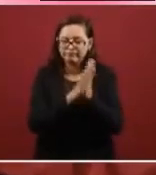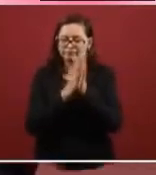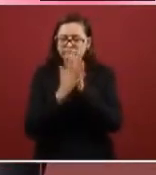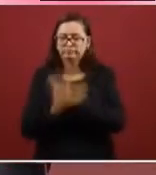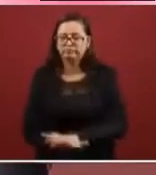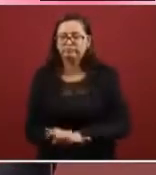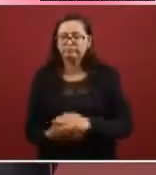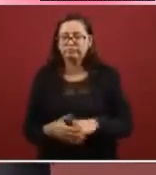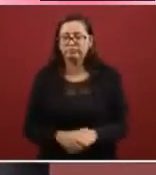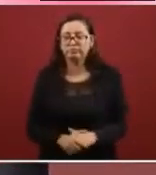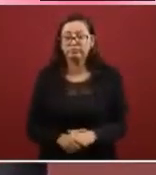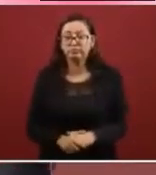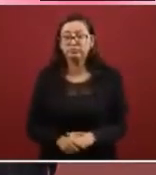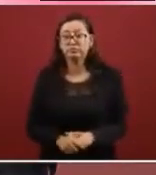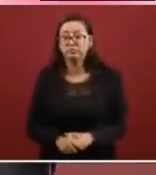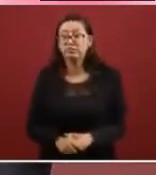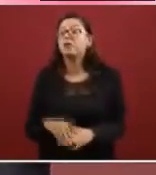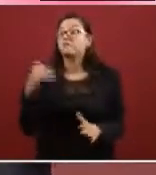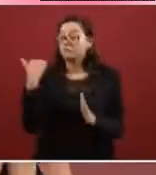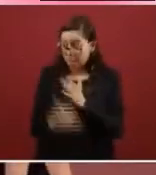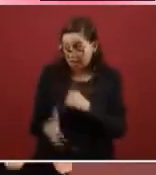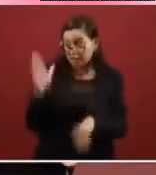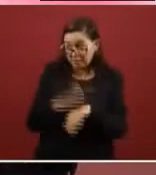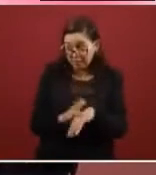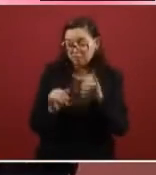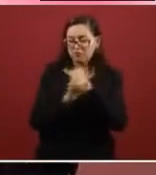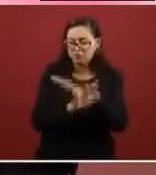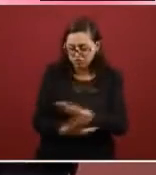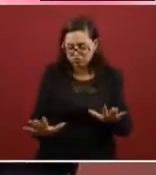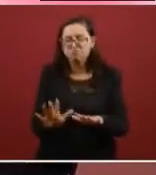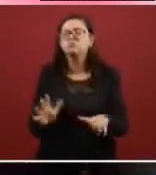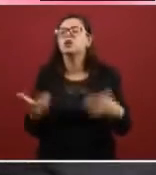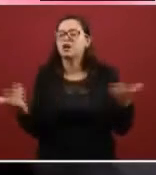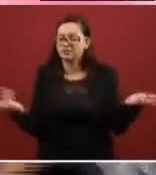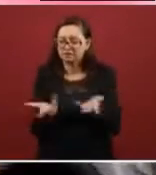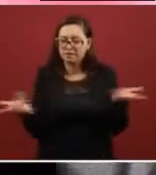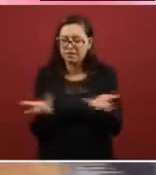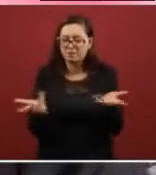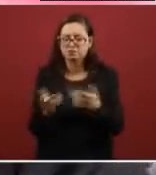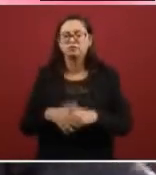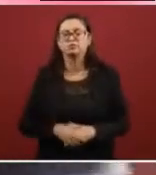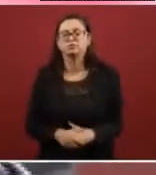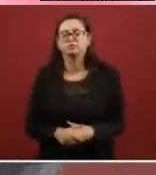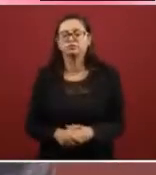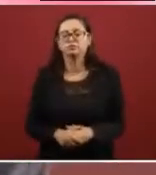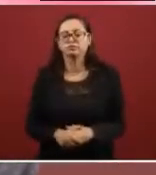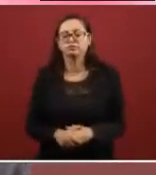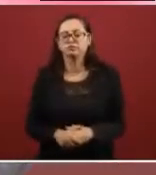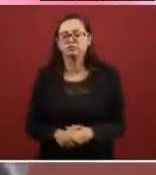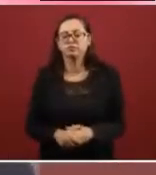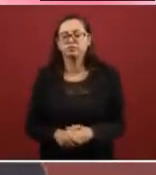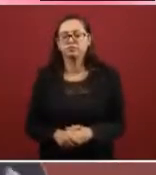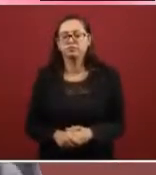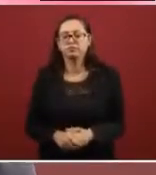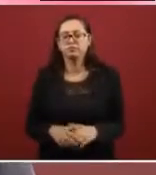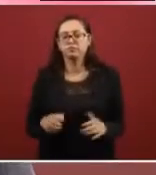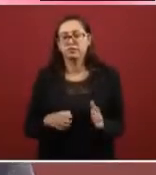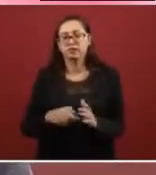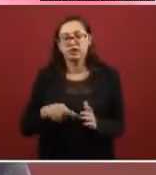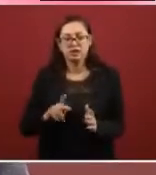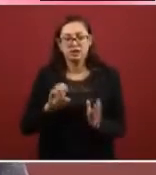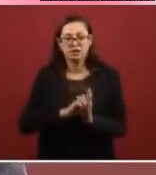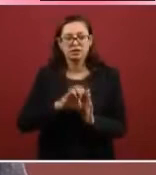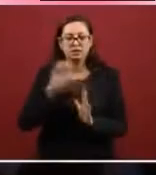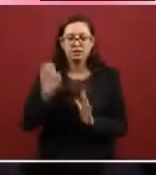Si that's hace just falta to clarify. Consulta, yes, if hace. We need to consult him more, we pero, will ejemplo, do it. But in example, en Istmo,